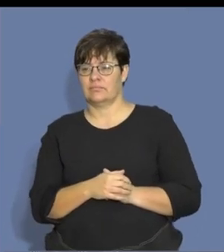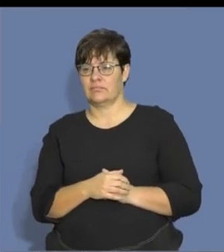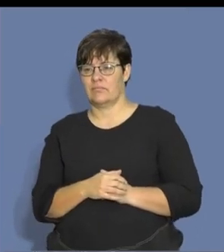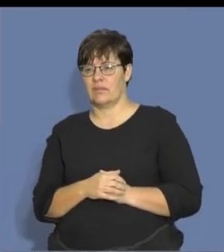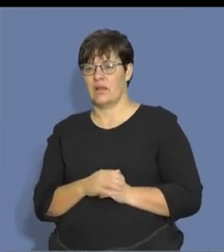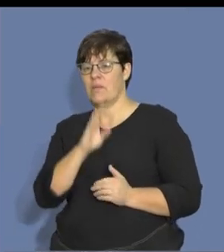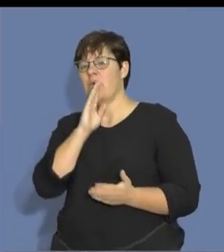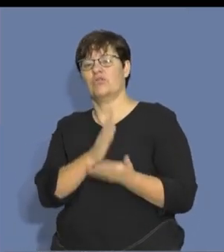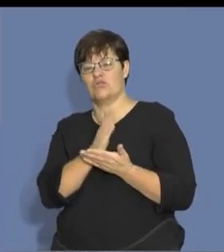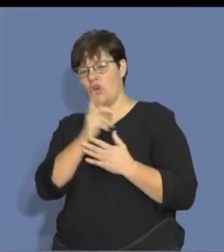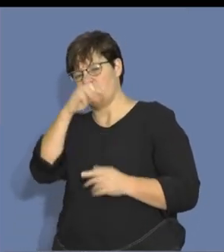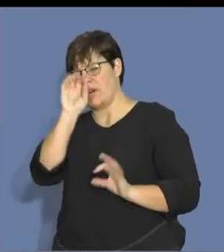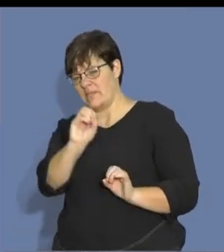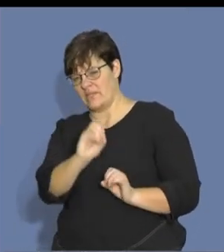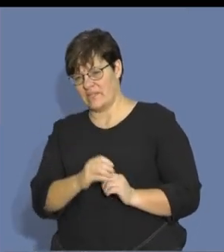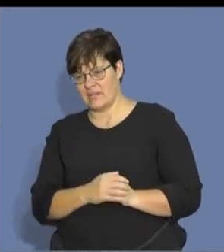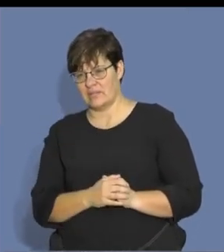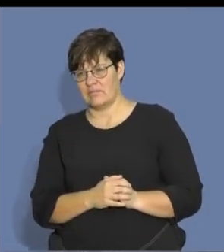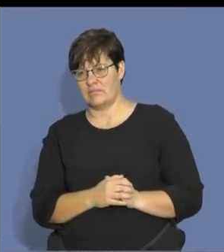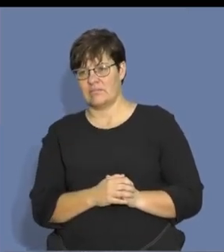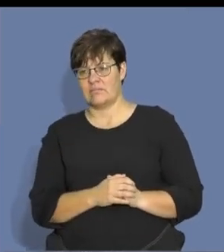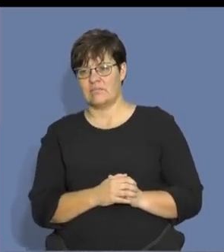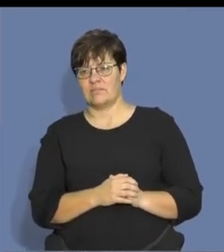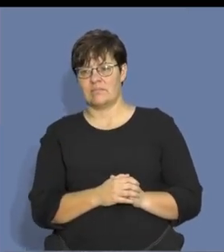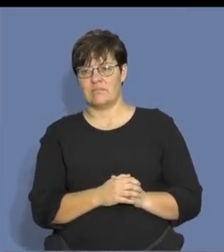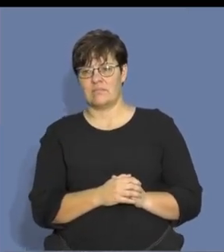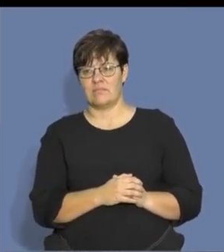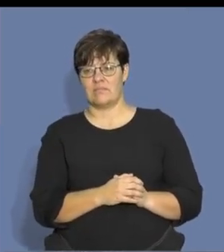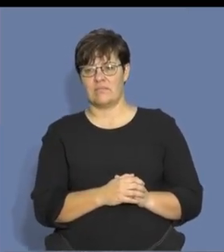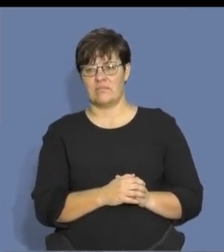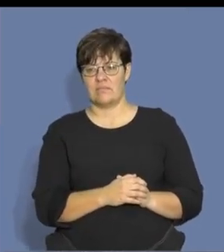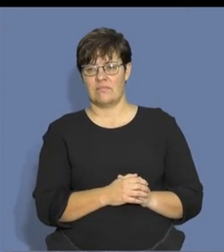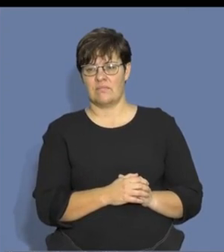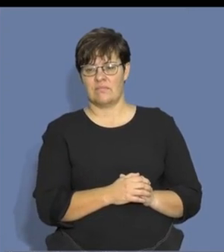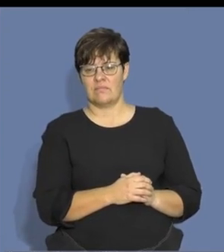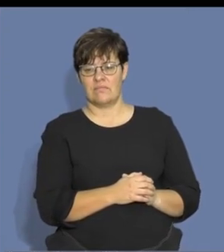just make sure that we get this right. And